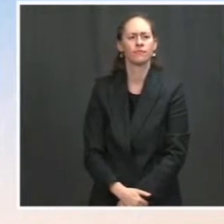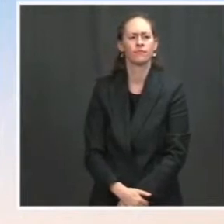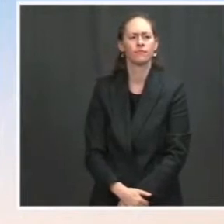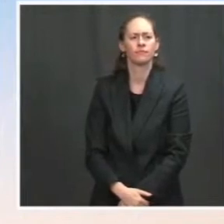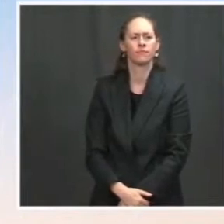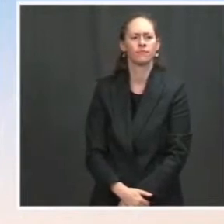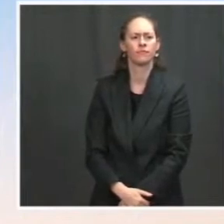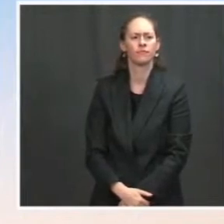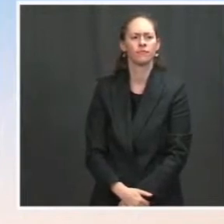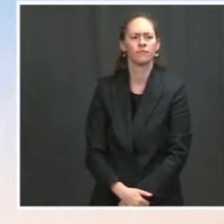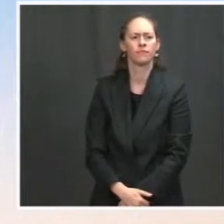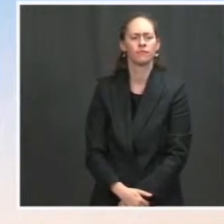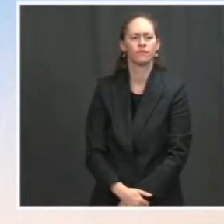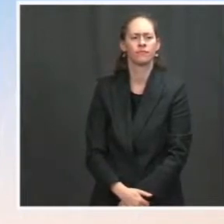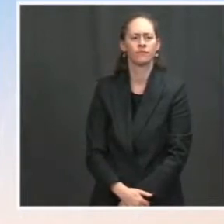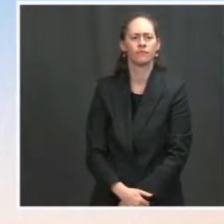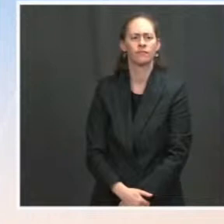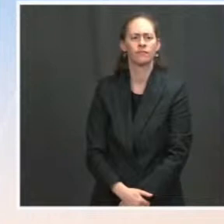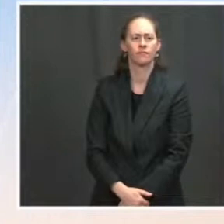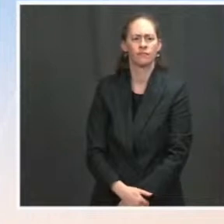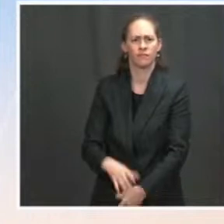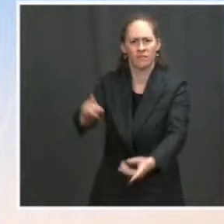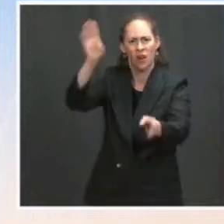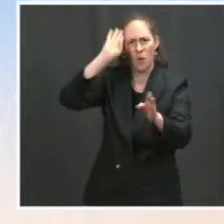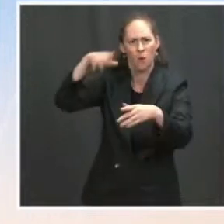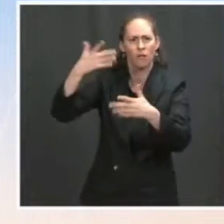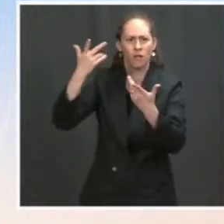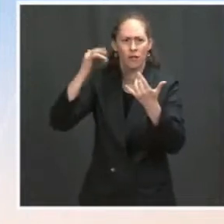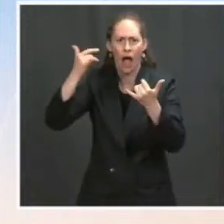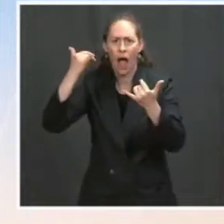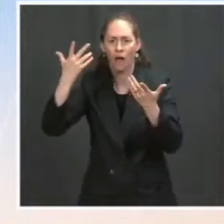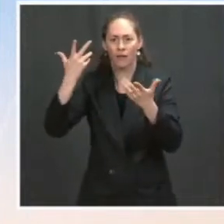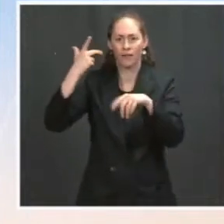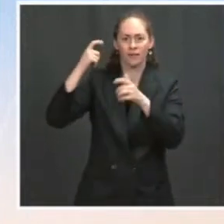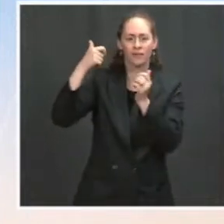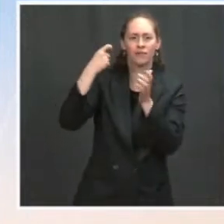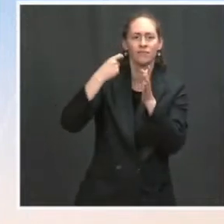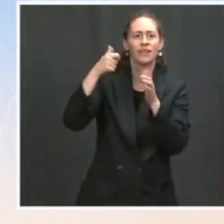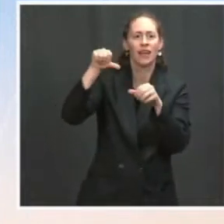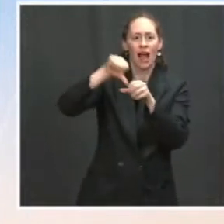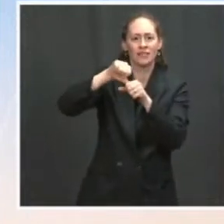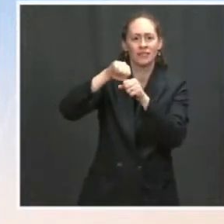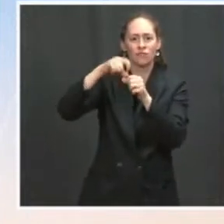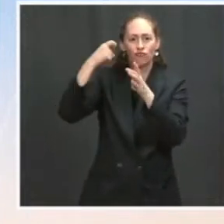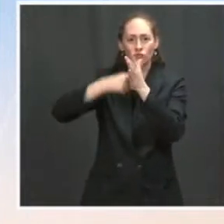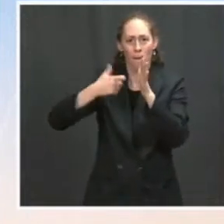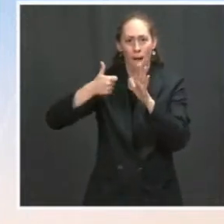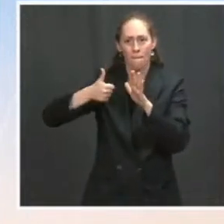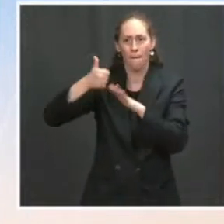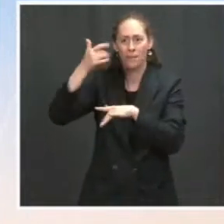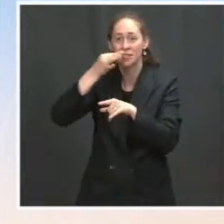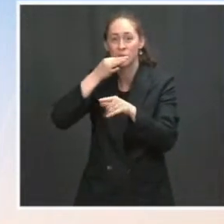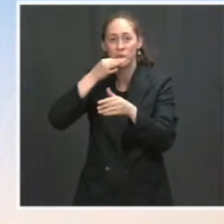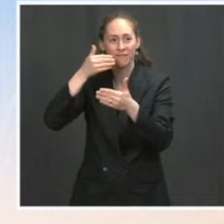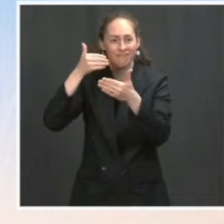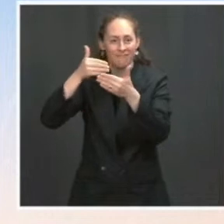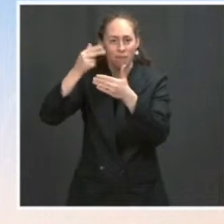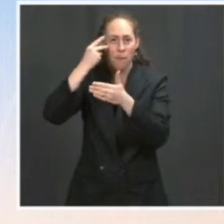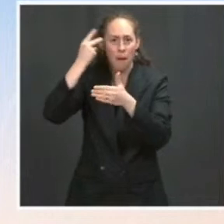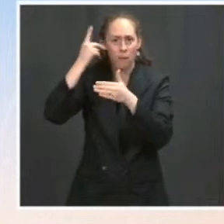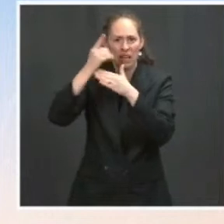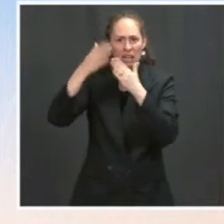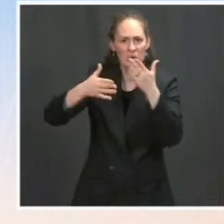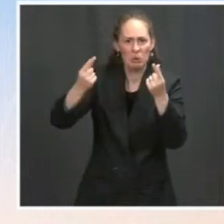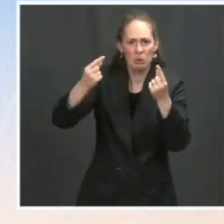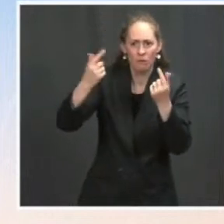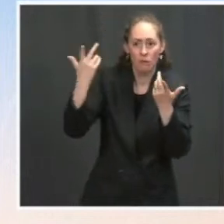far away, and everyone's concerned about their gas prices. What's the timeline and when this thing is going to be under control? Absolutely. I'll speak to the